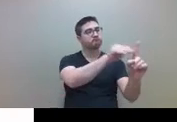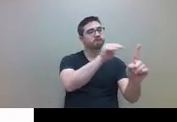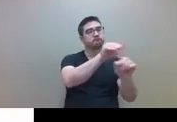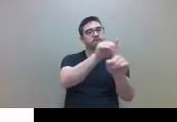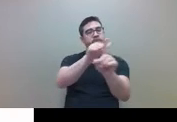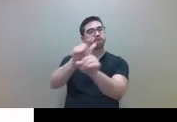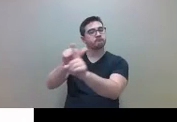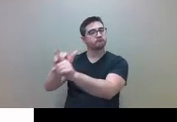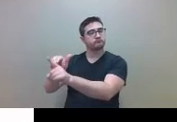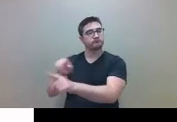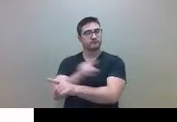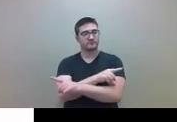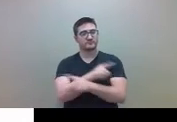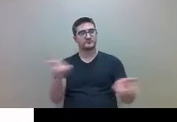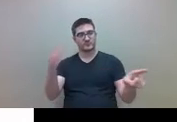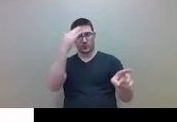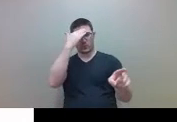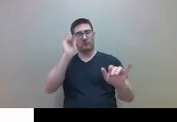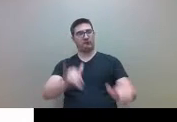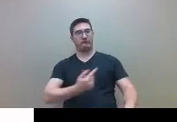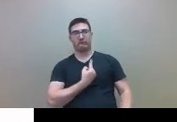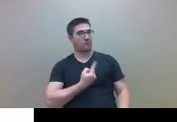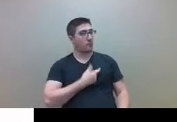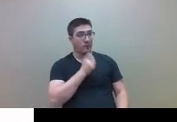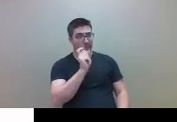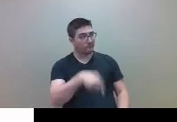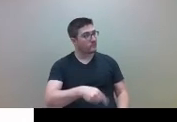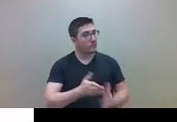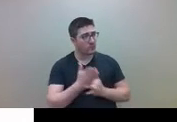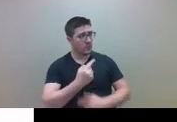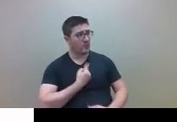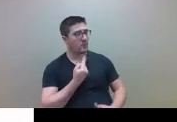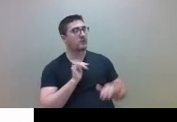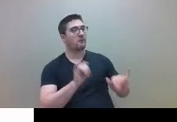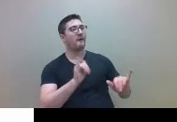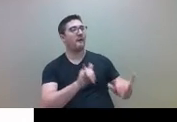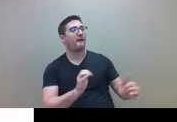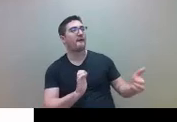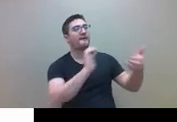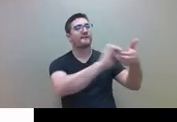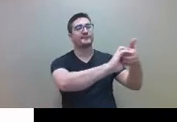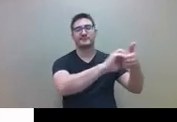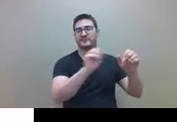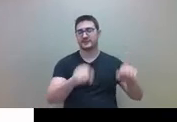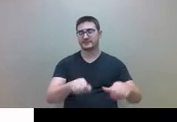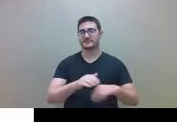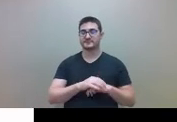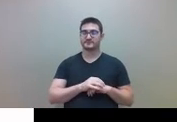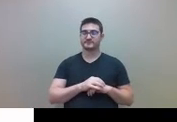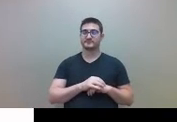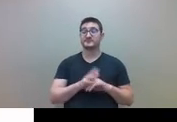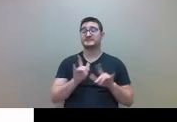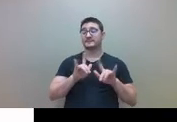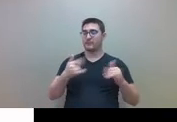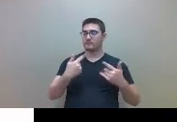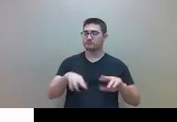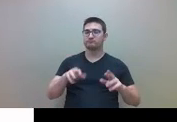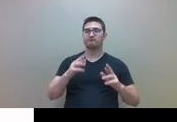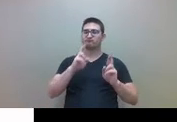there for them, and we will reach out to them in a way that they understand and is respectful. Okay.